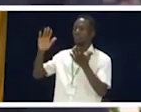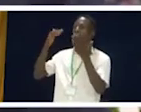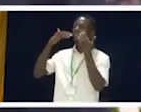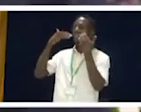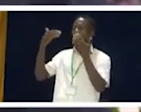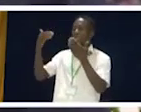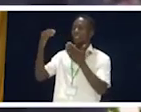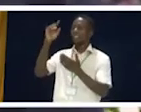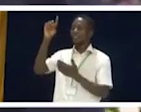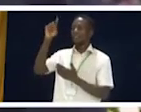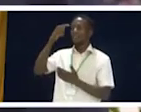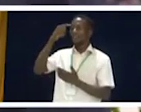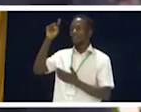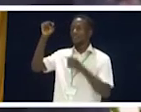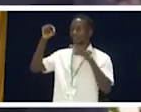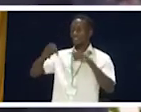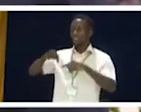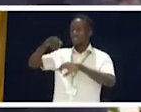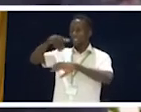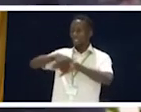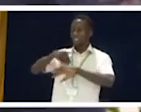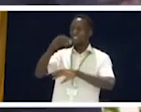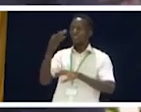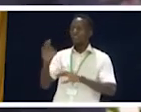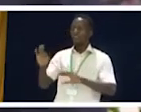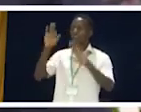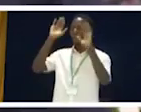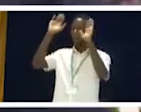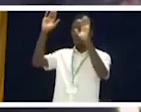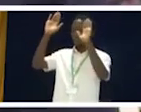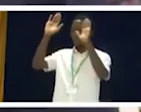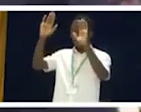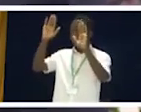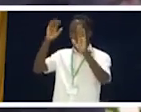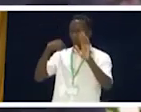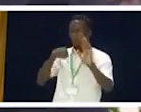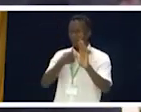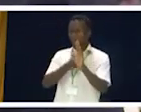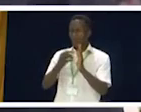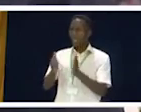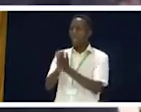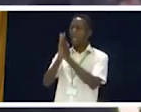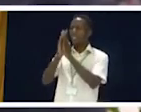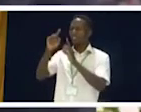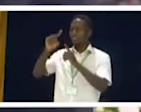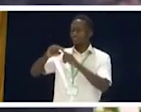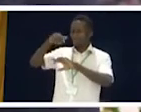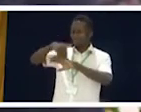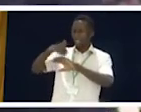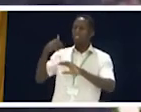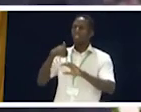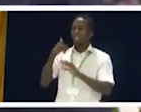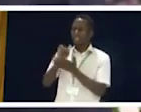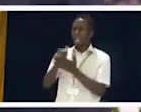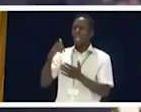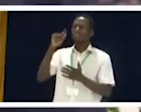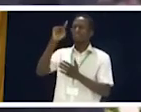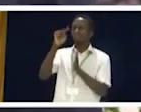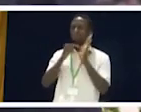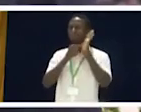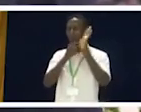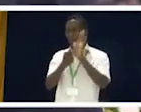wonders. Father, we ask tonight that you show forth yourself in the name of Jesus.